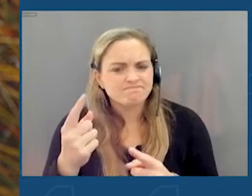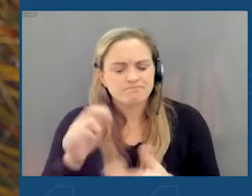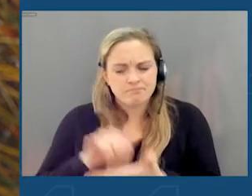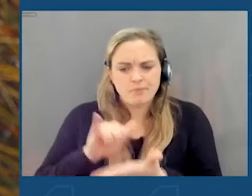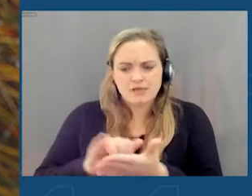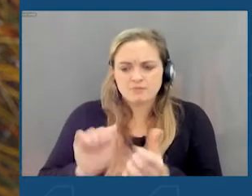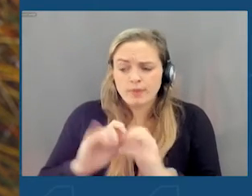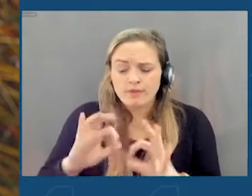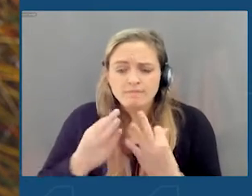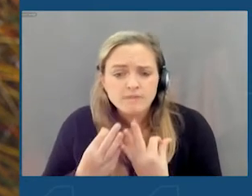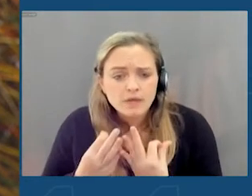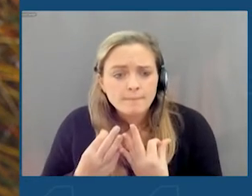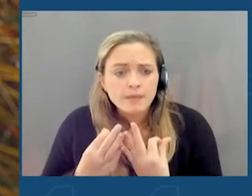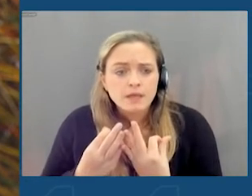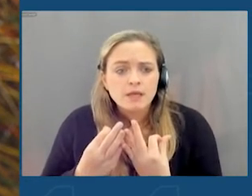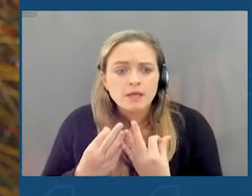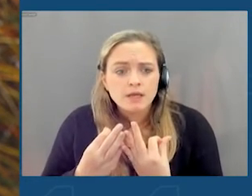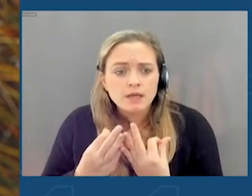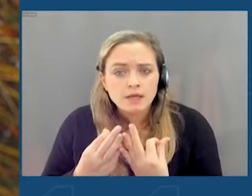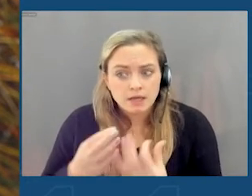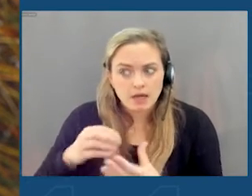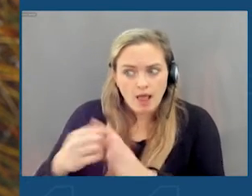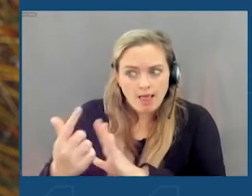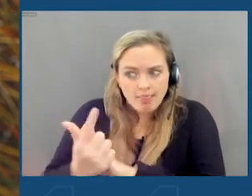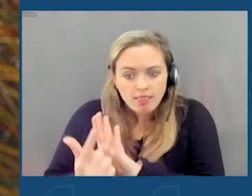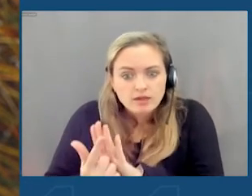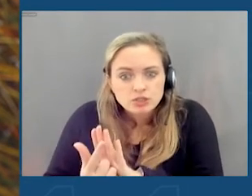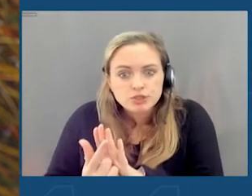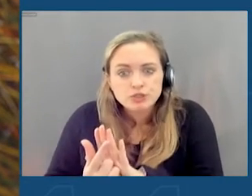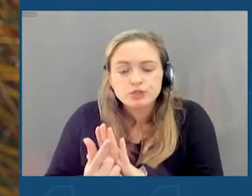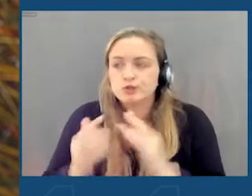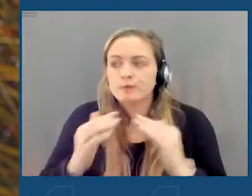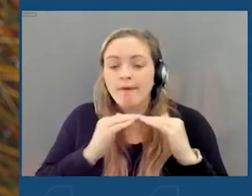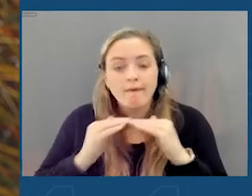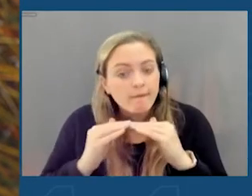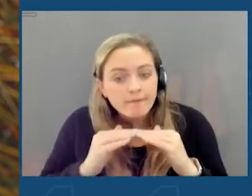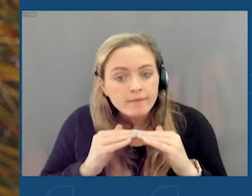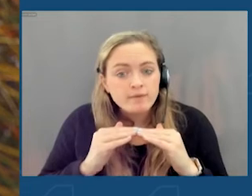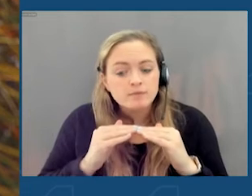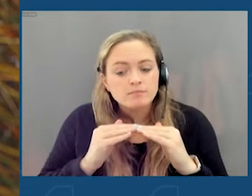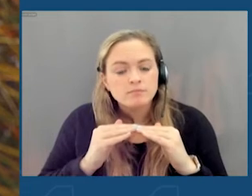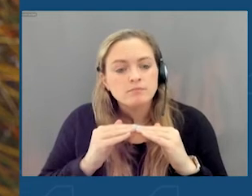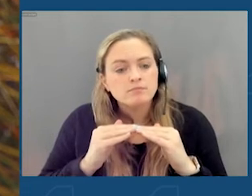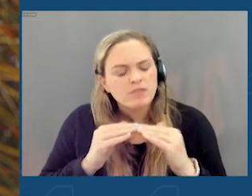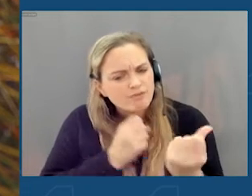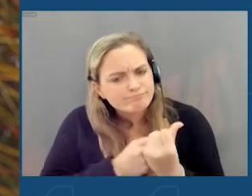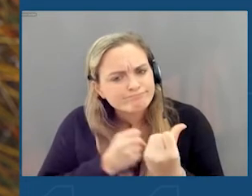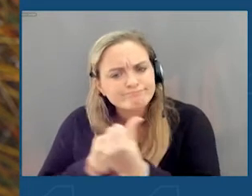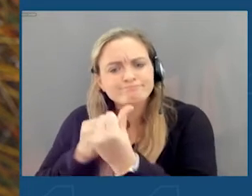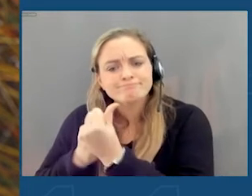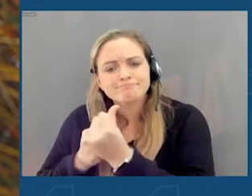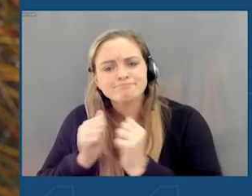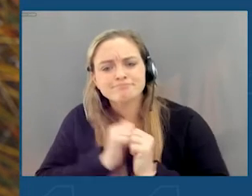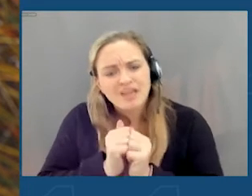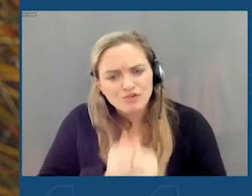family in our legislature, as well as my colleagues that hold us up together.